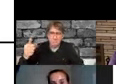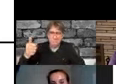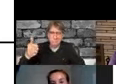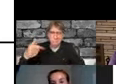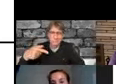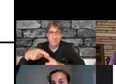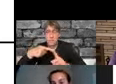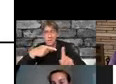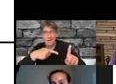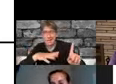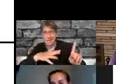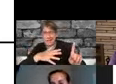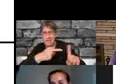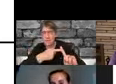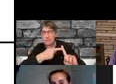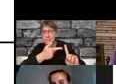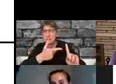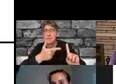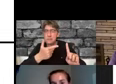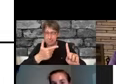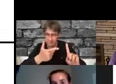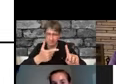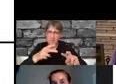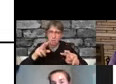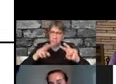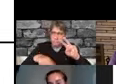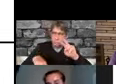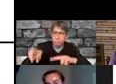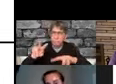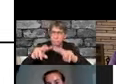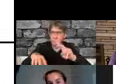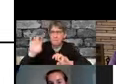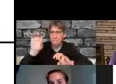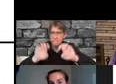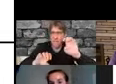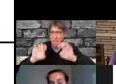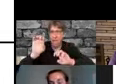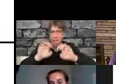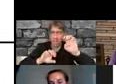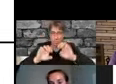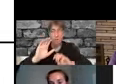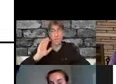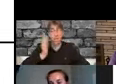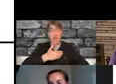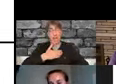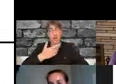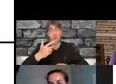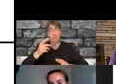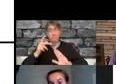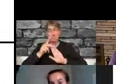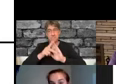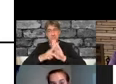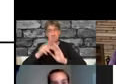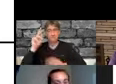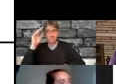communities. Our current thoughts for this ongoing evaluation reflect our guiding principles. However, we are still working on these and are very interested in